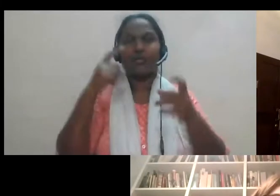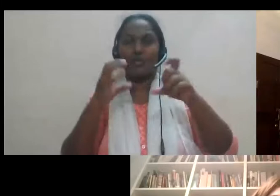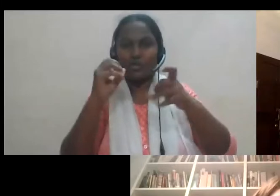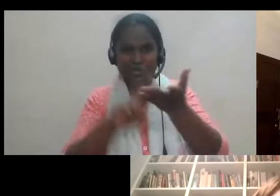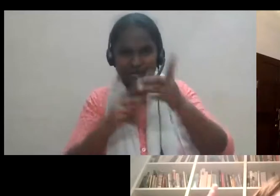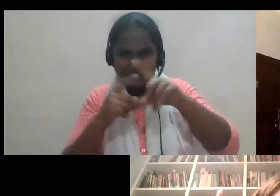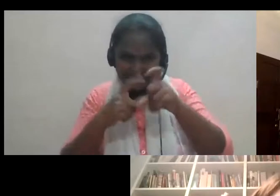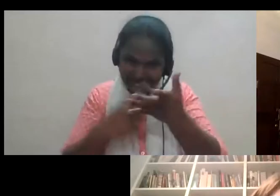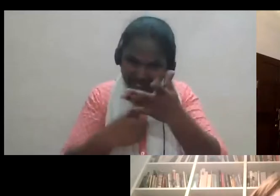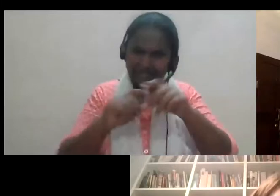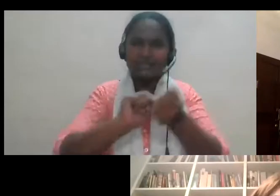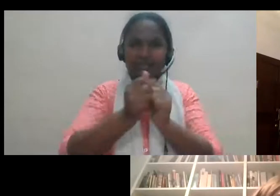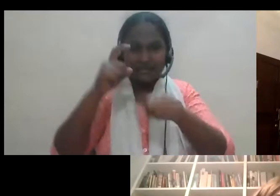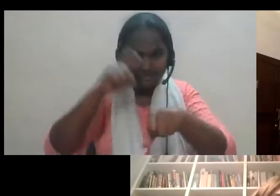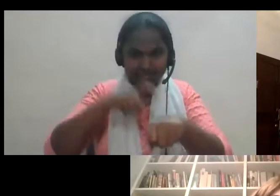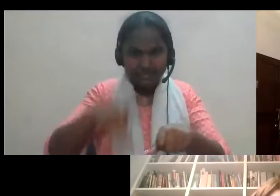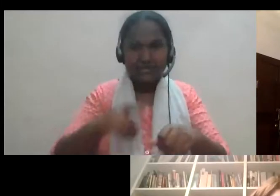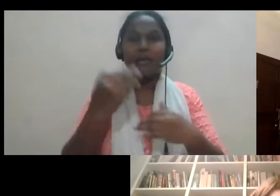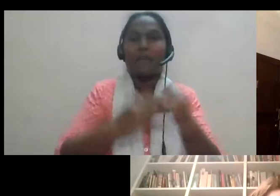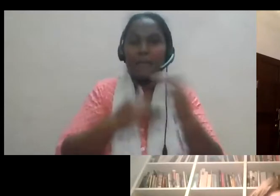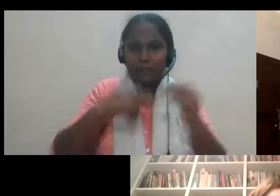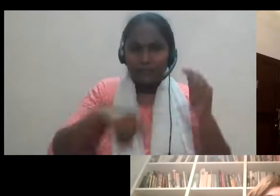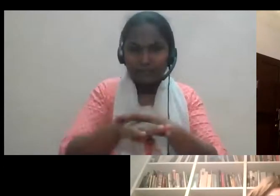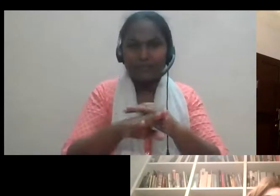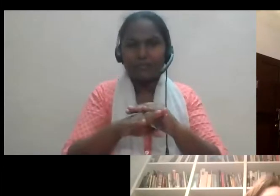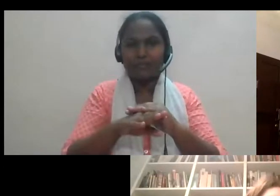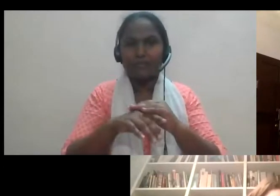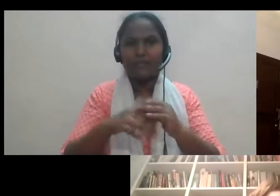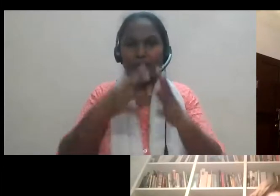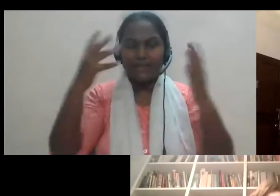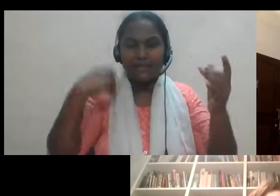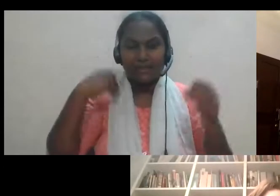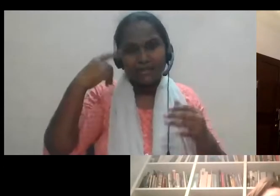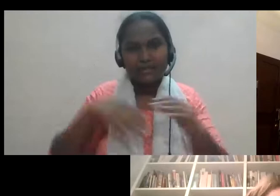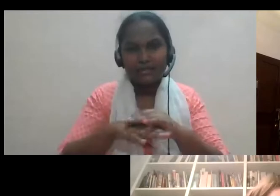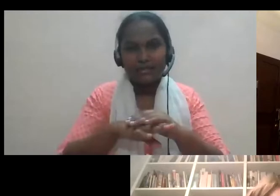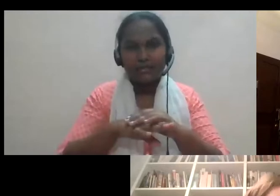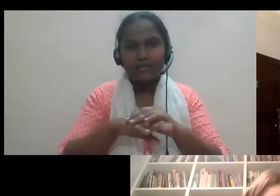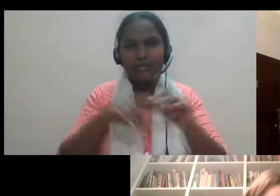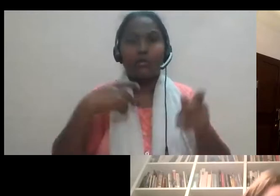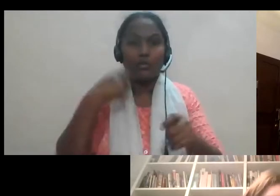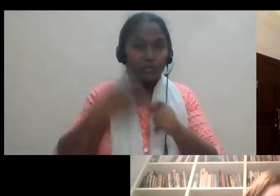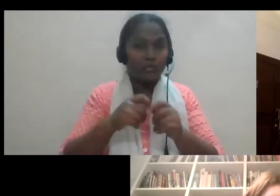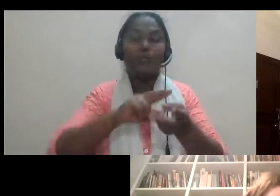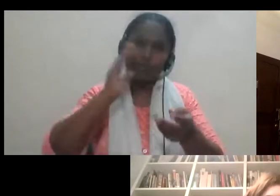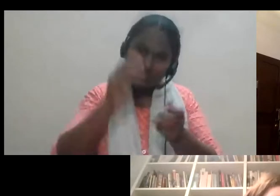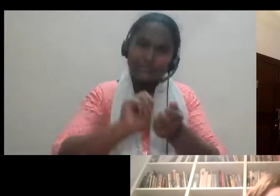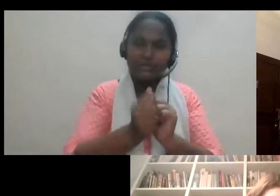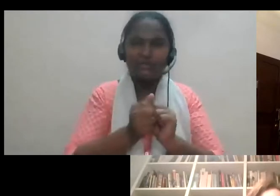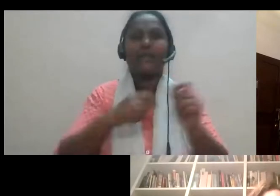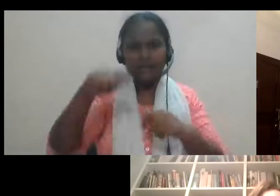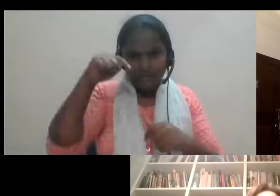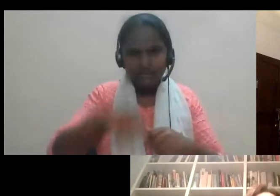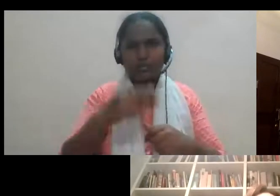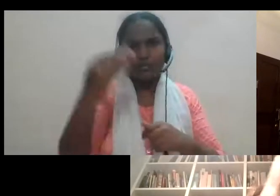changes all the time. As I build as an individual, you know, my work will change. And this is who I